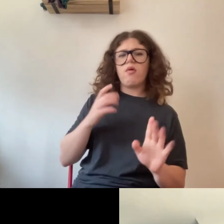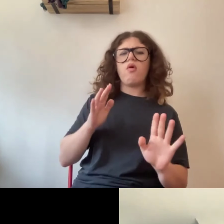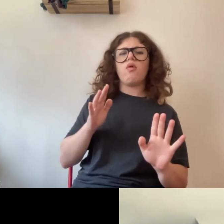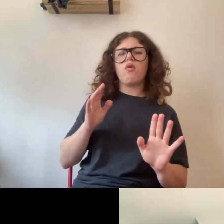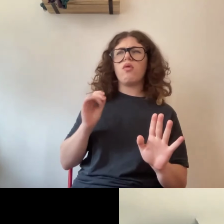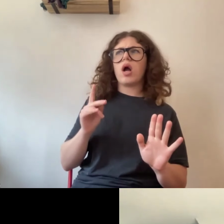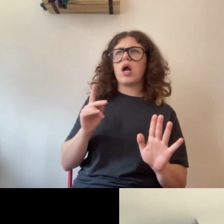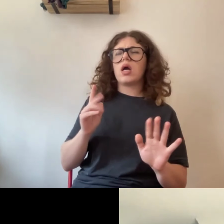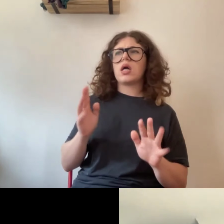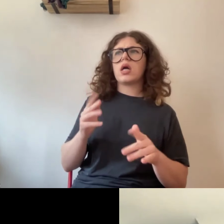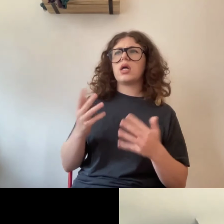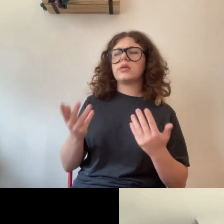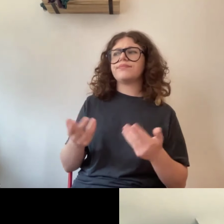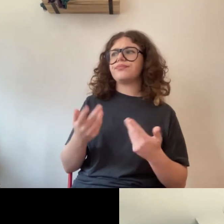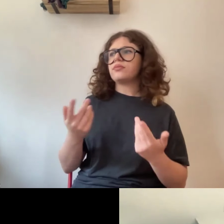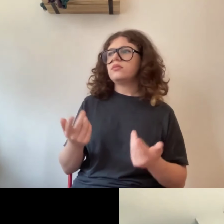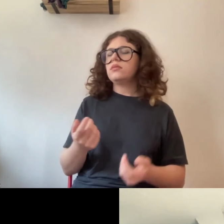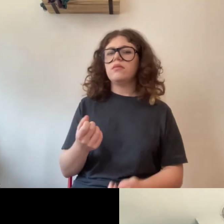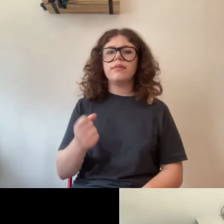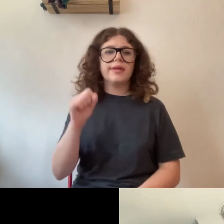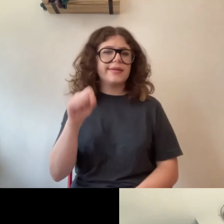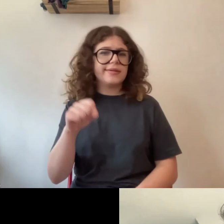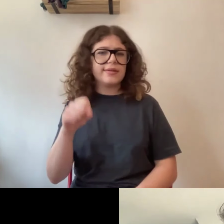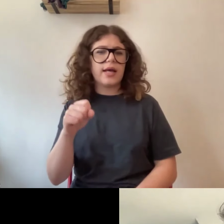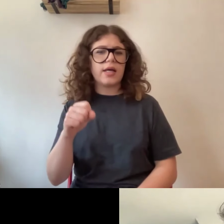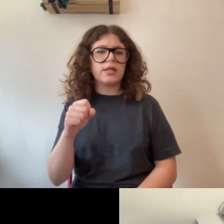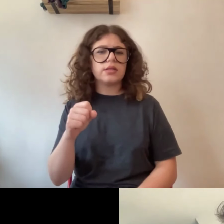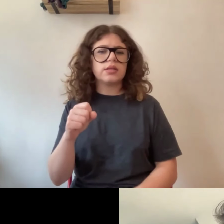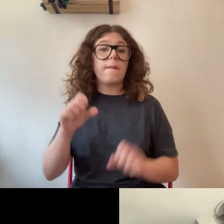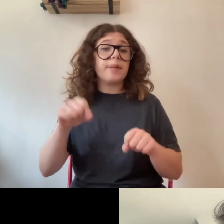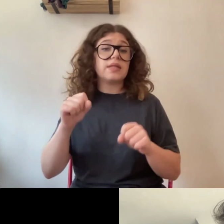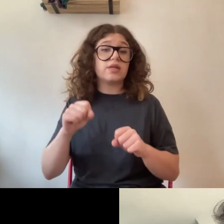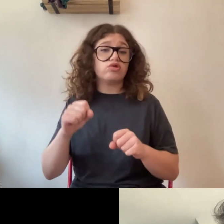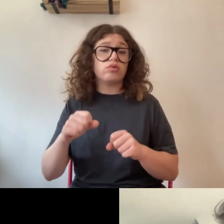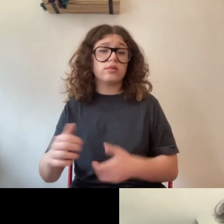Yes, and yeah, there are potential collaborations and partnerships that can happen.